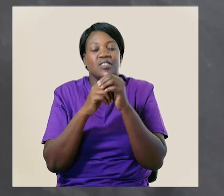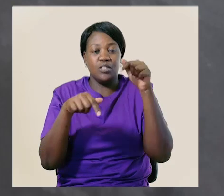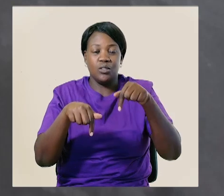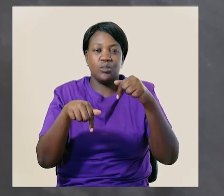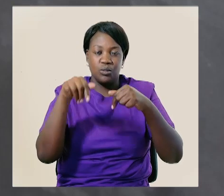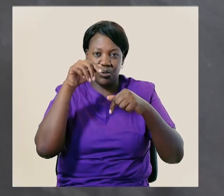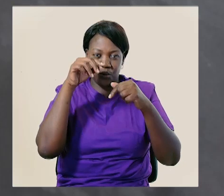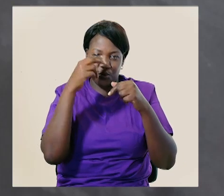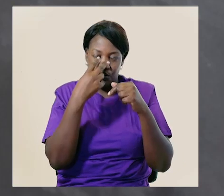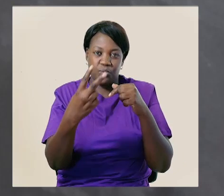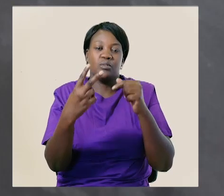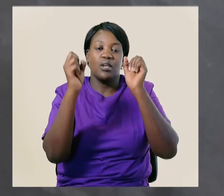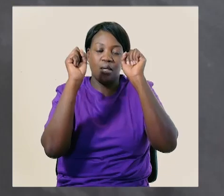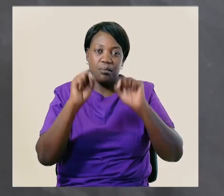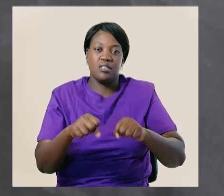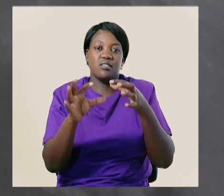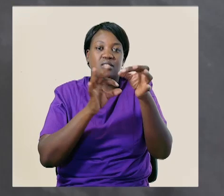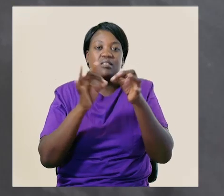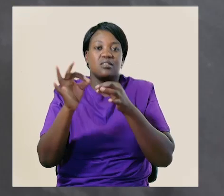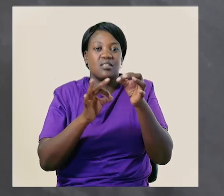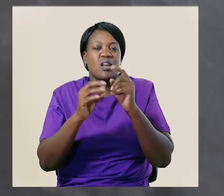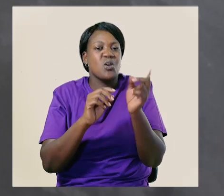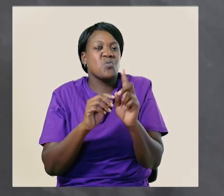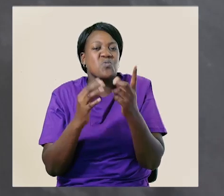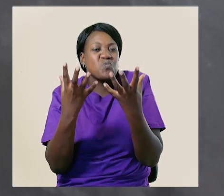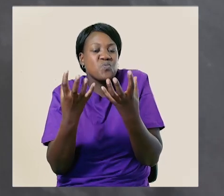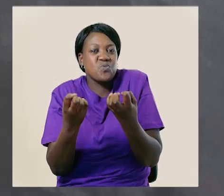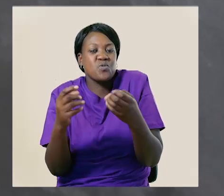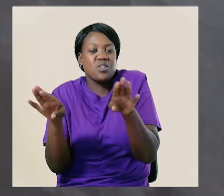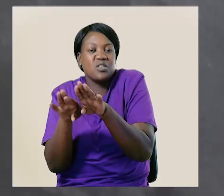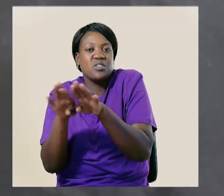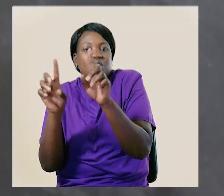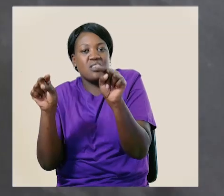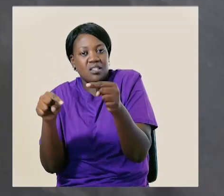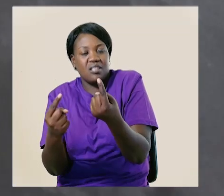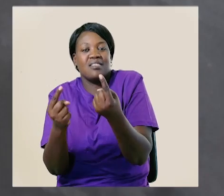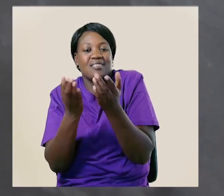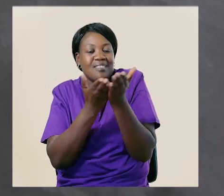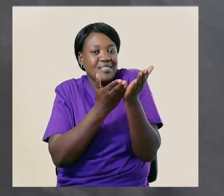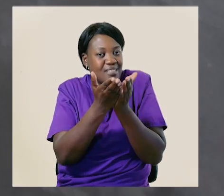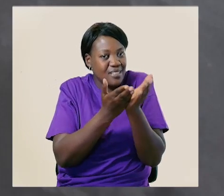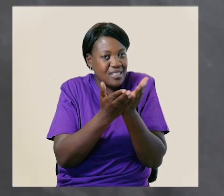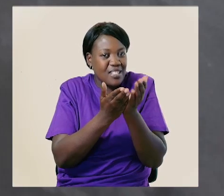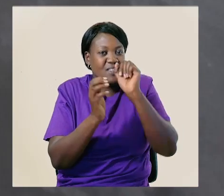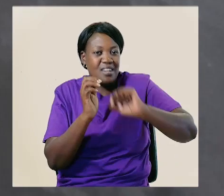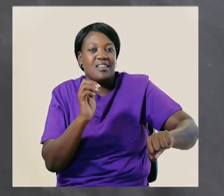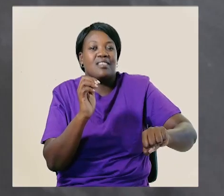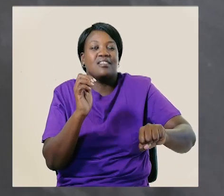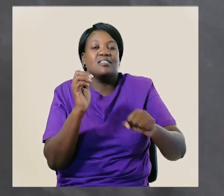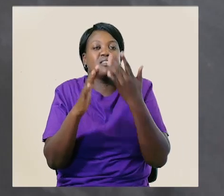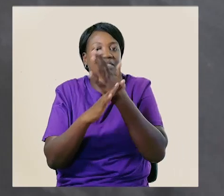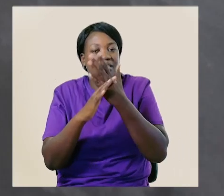this video lesson, our learners should be able to explain what is needed to produce goods and services: land,